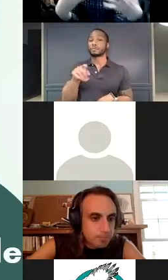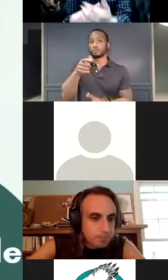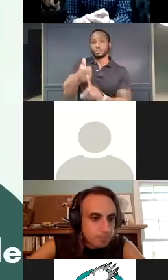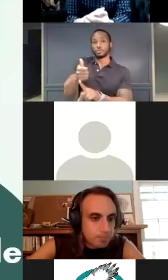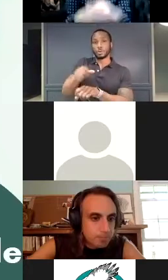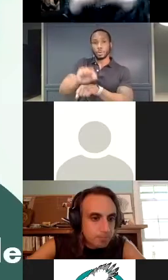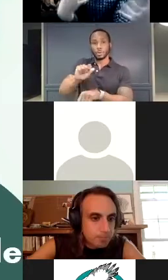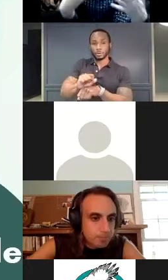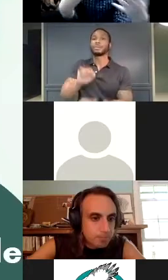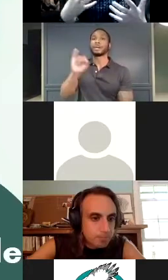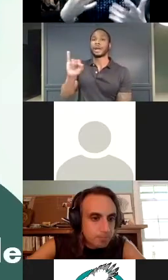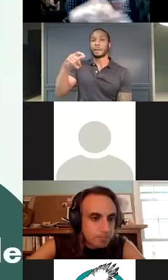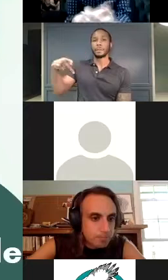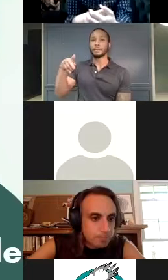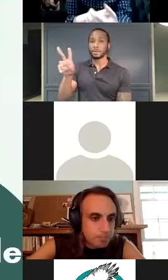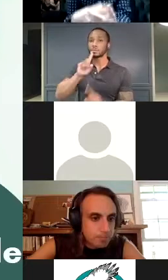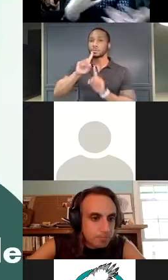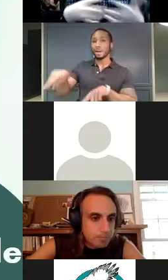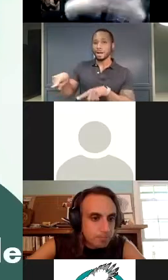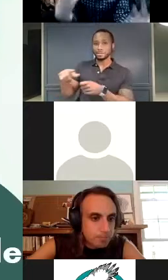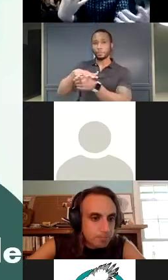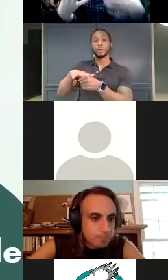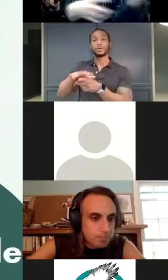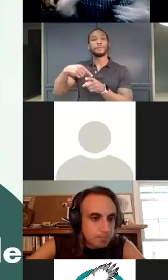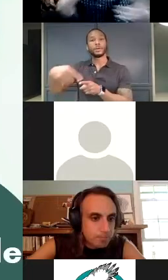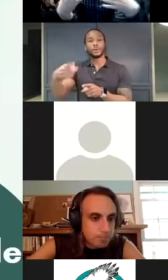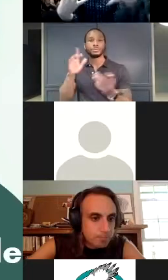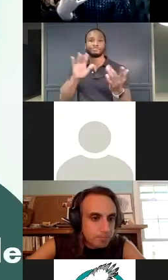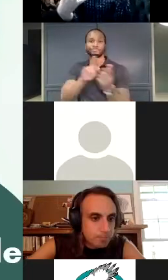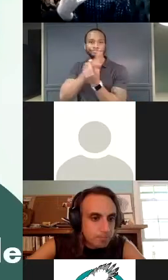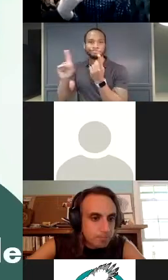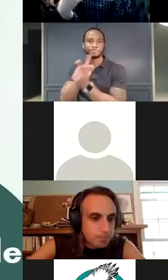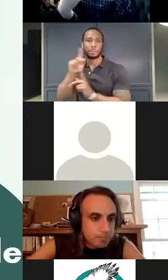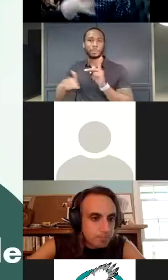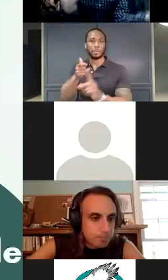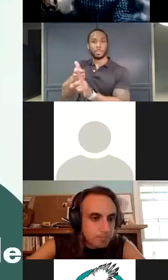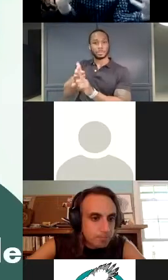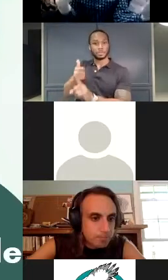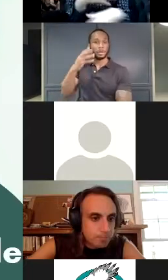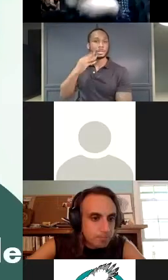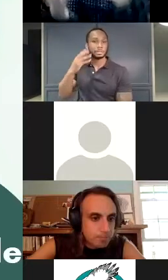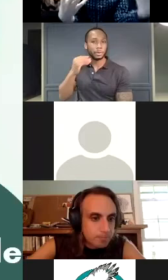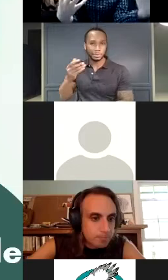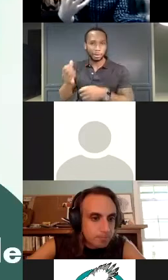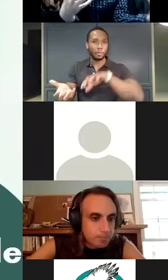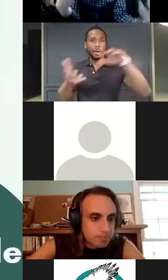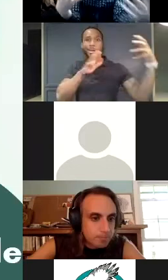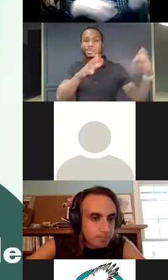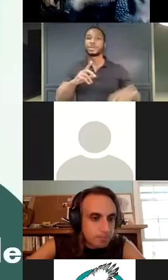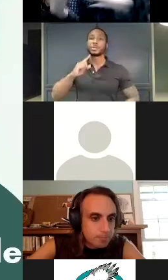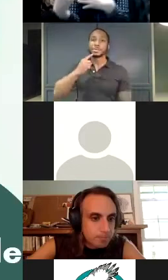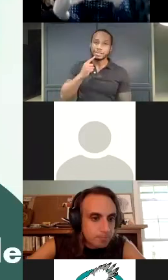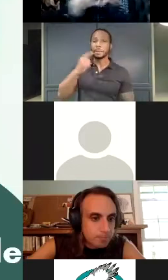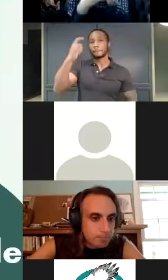IPV response field, you're coming into contact with folks who are experiencing crisis and severe and persistent mental illness